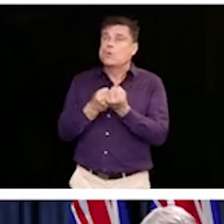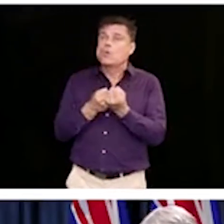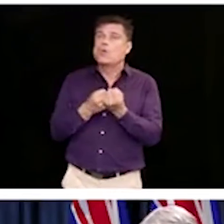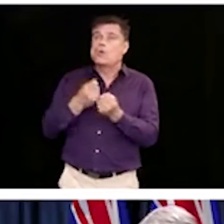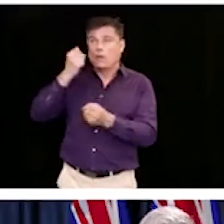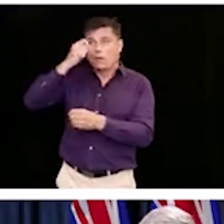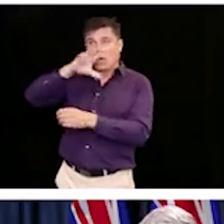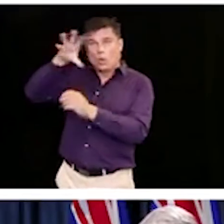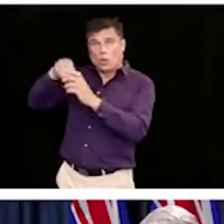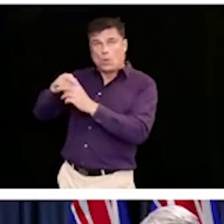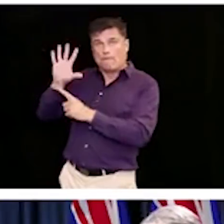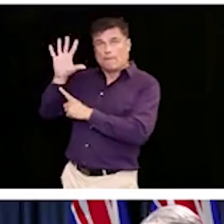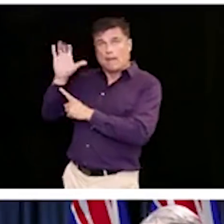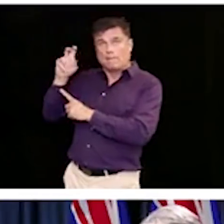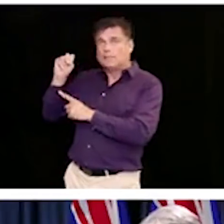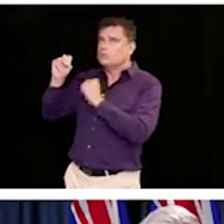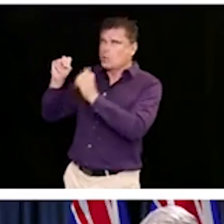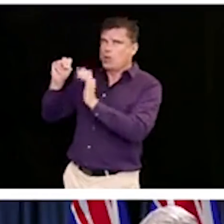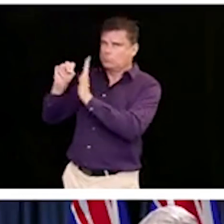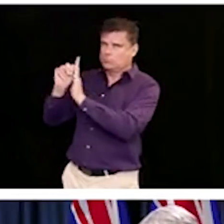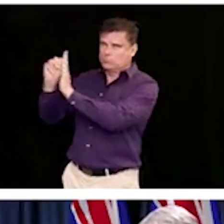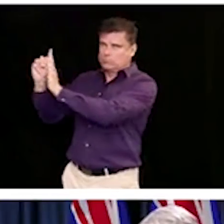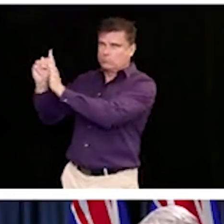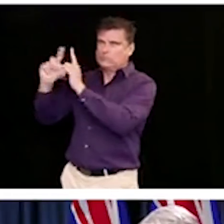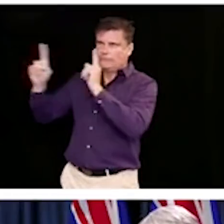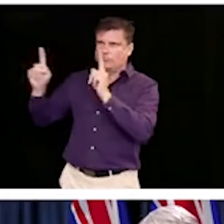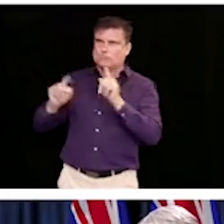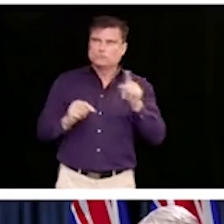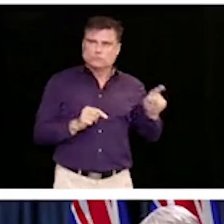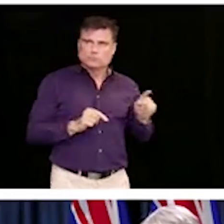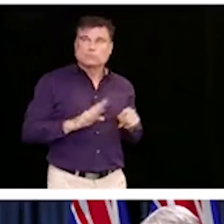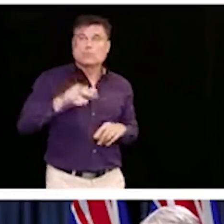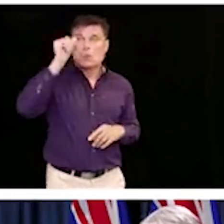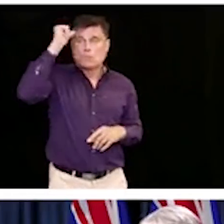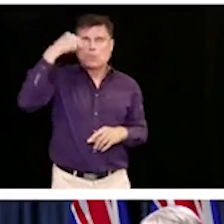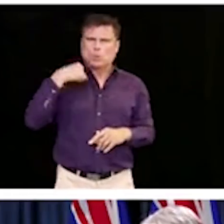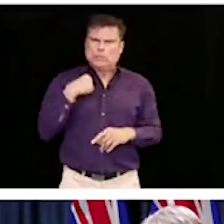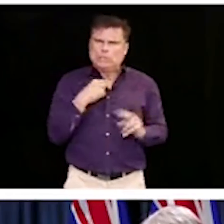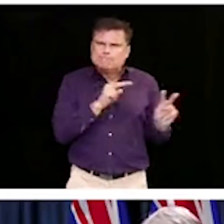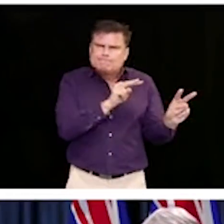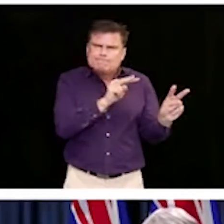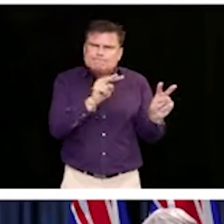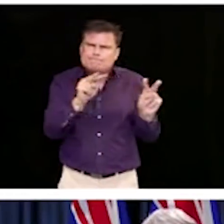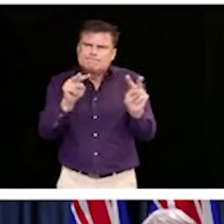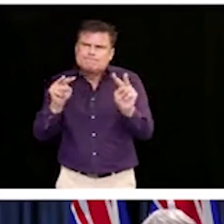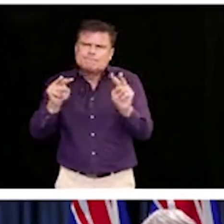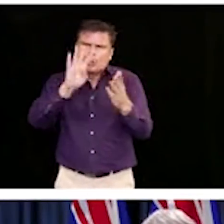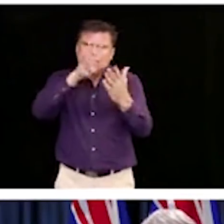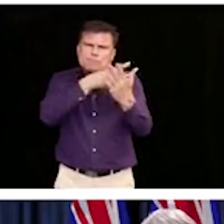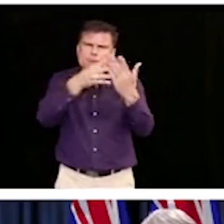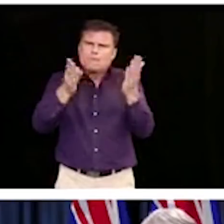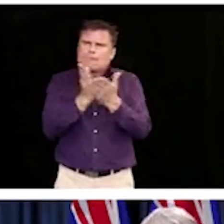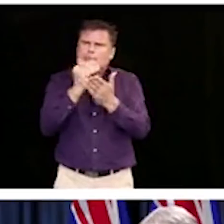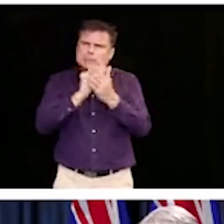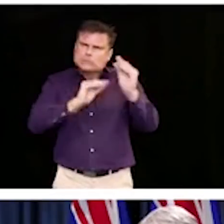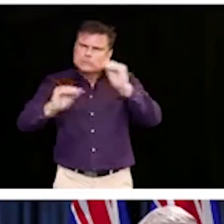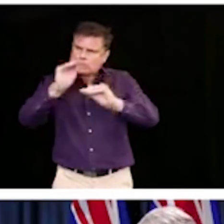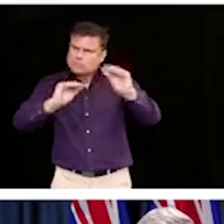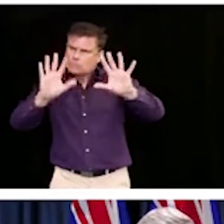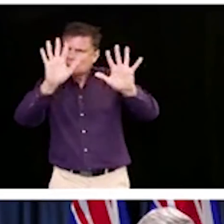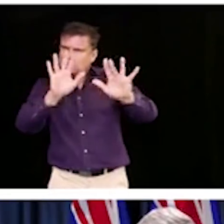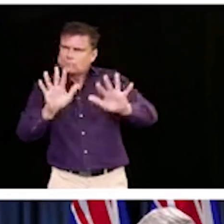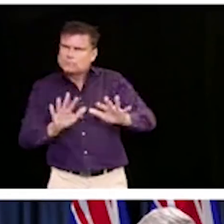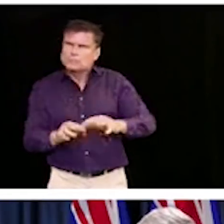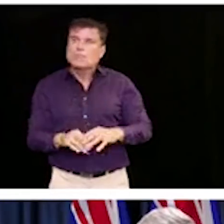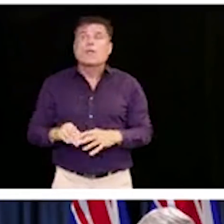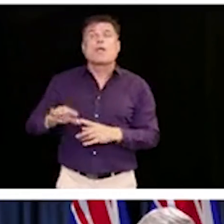This includes, and again, as I mentioned, we looked at every tool we have across government available to us to provide that support. So this includes